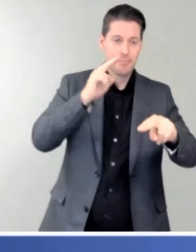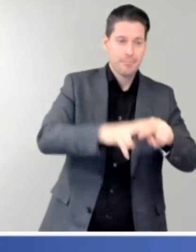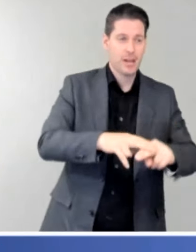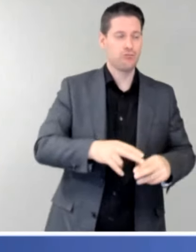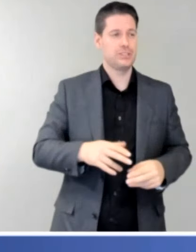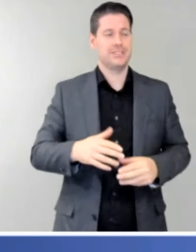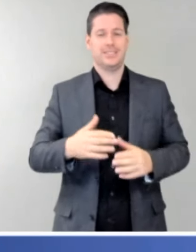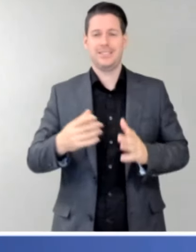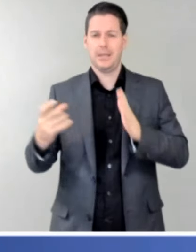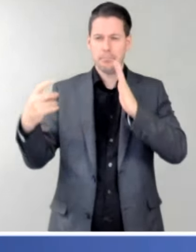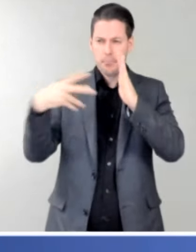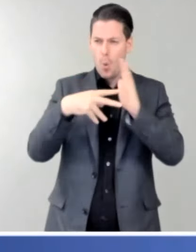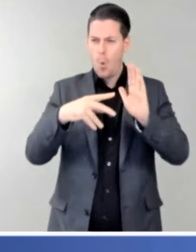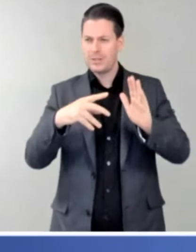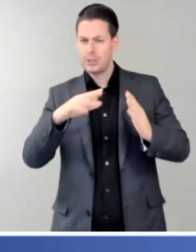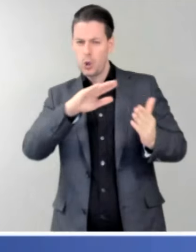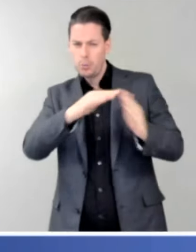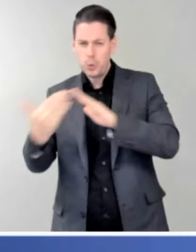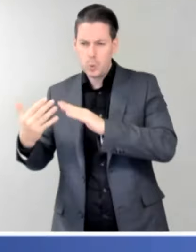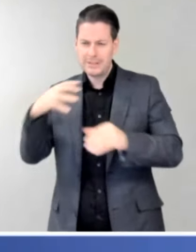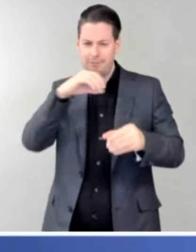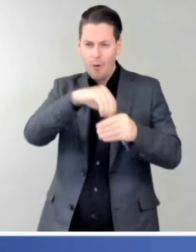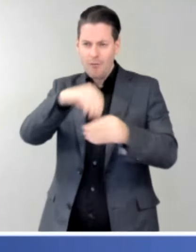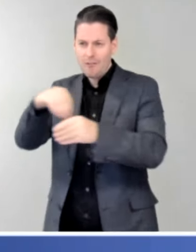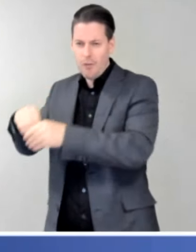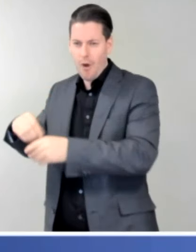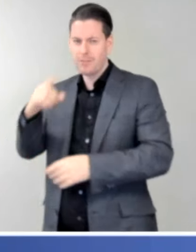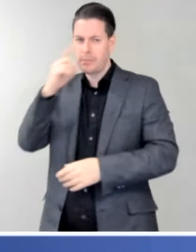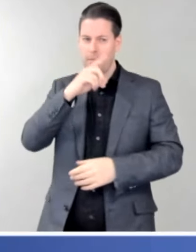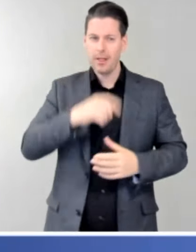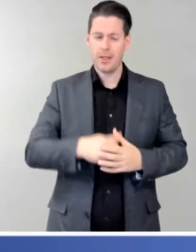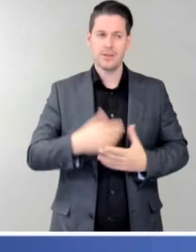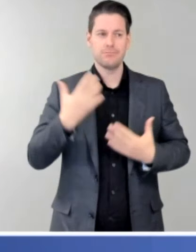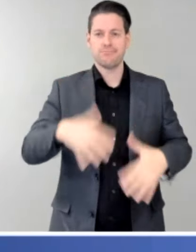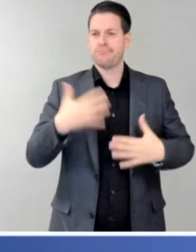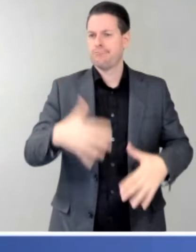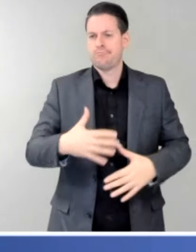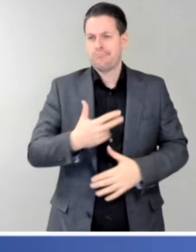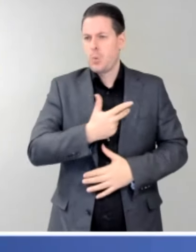short, each a singular tragedy and an infinite loss.